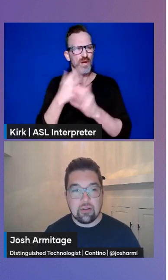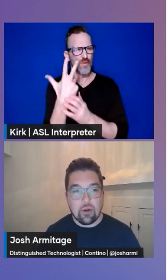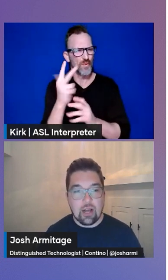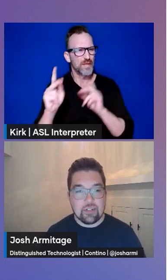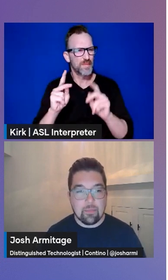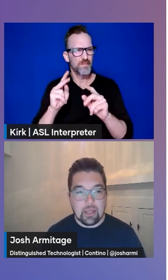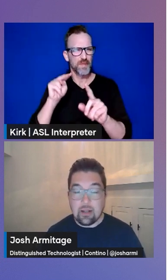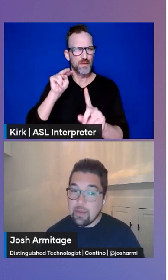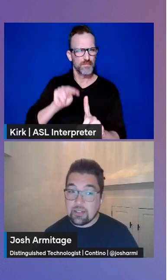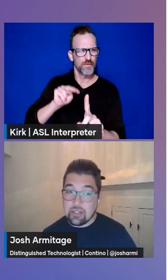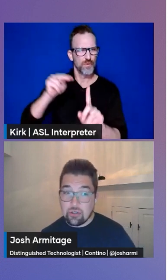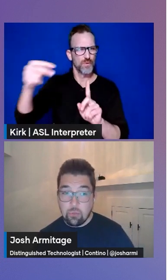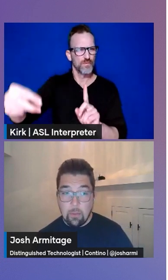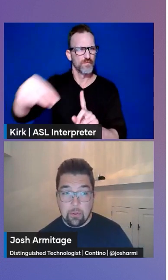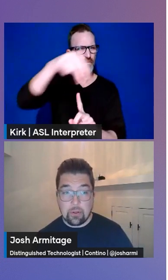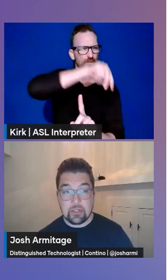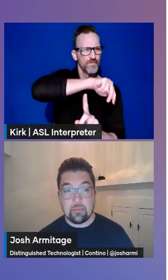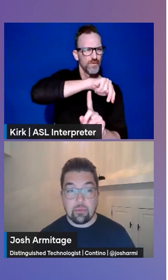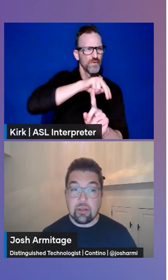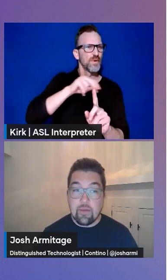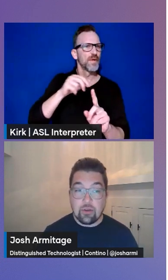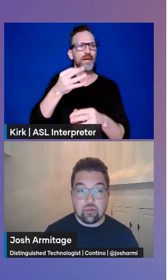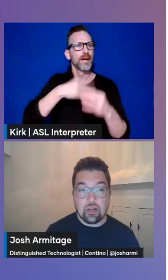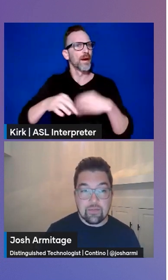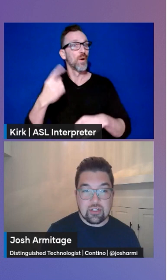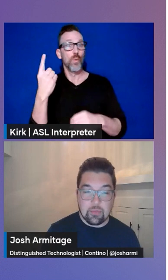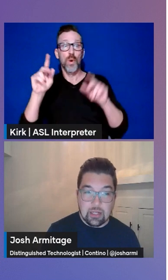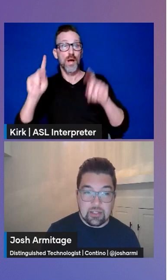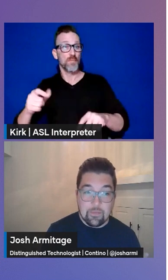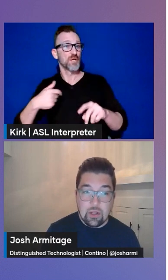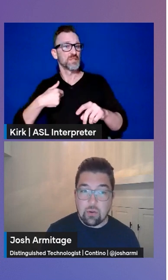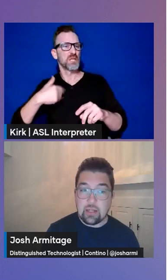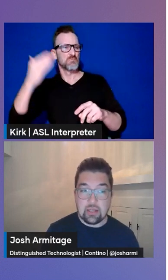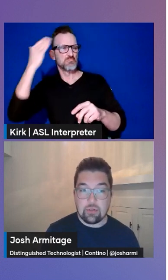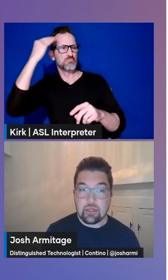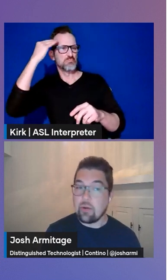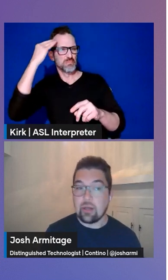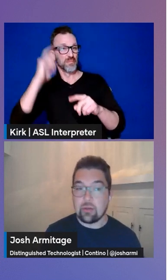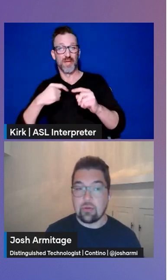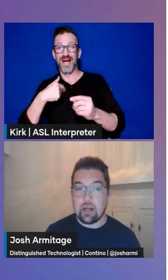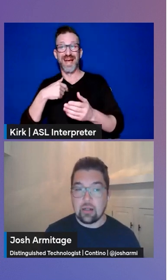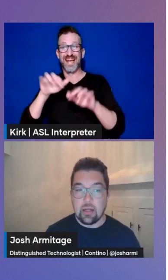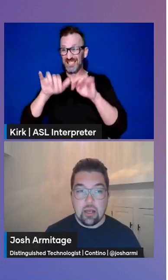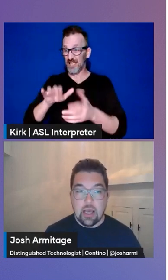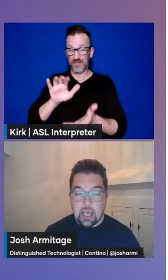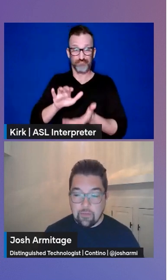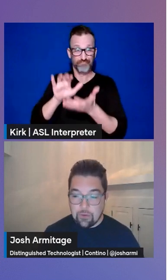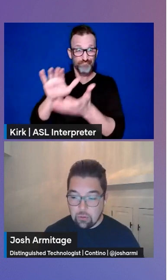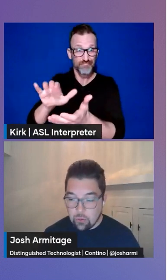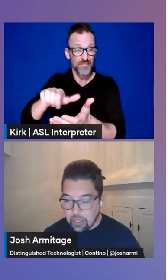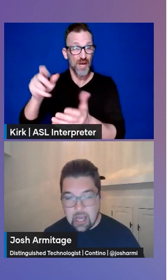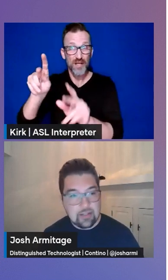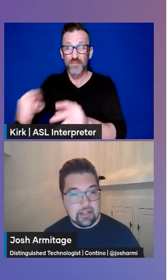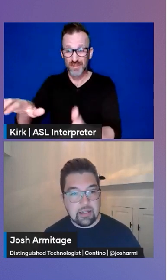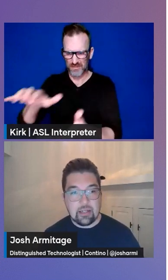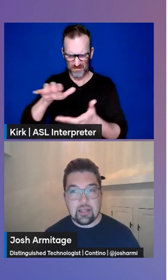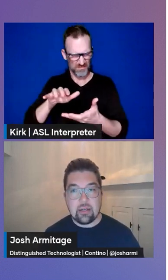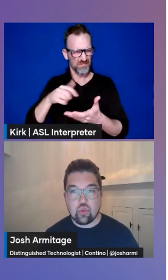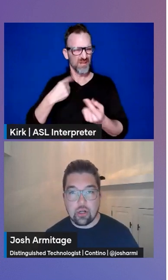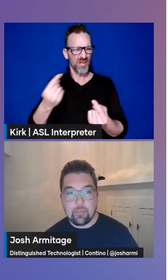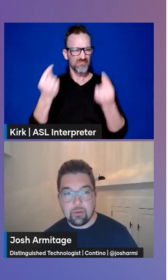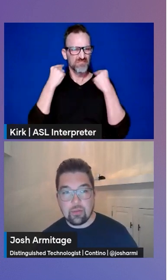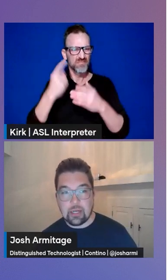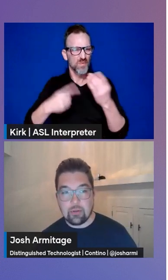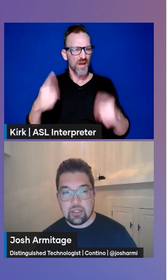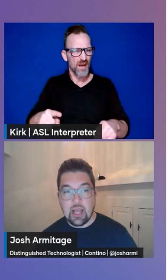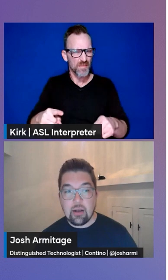viewpoints and not have something that makes sense to one person, but whenever you try and give it to someone else, they have no idea what's going on, right? If you look at DDD and